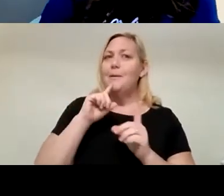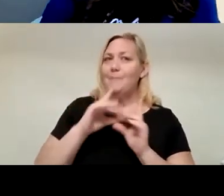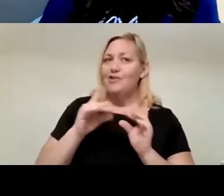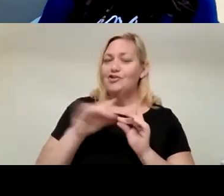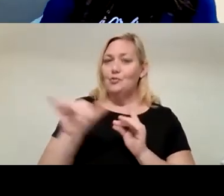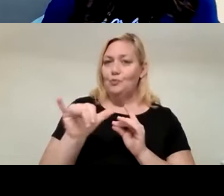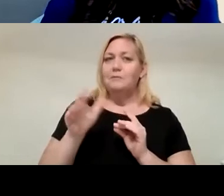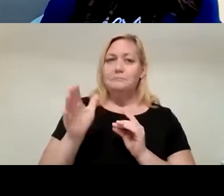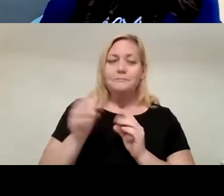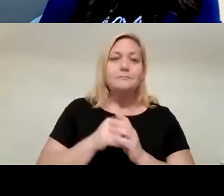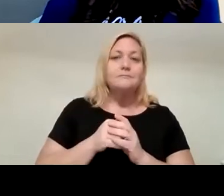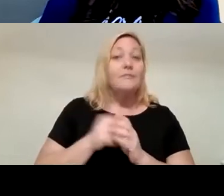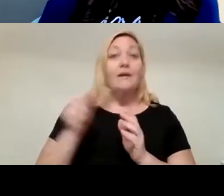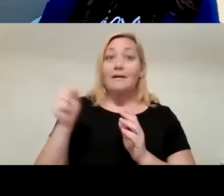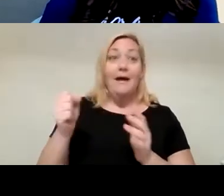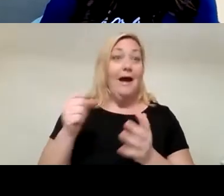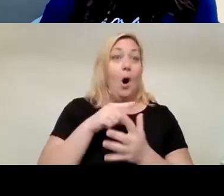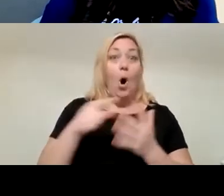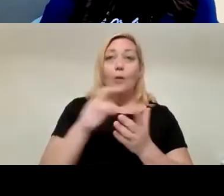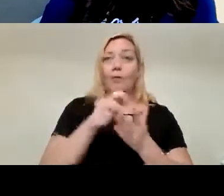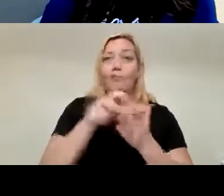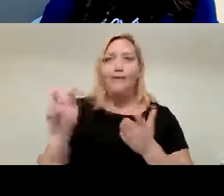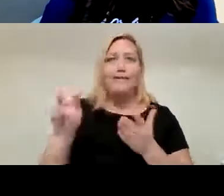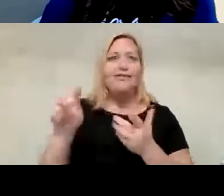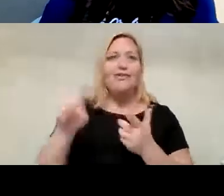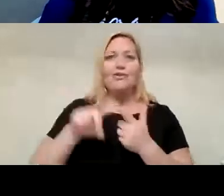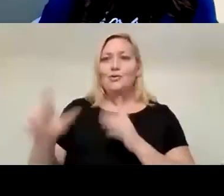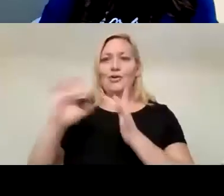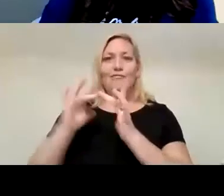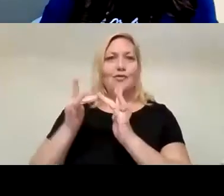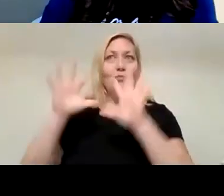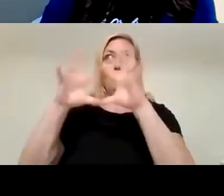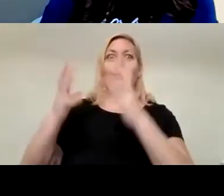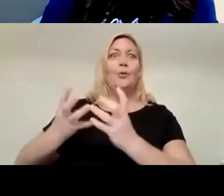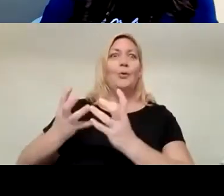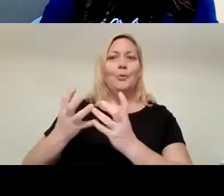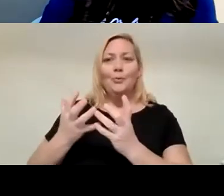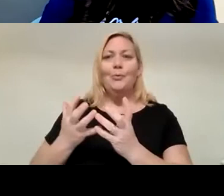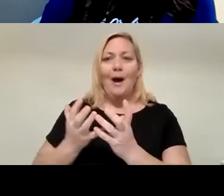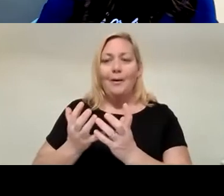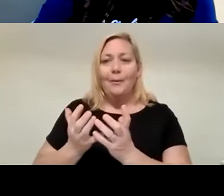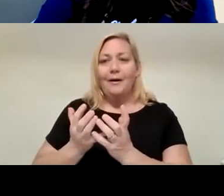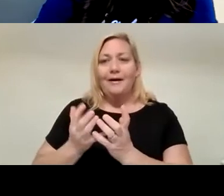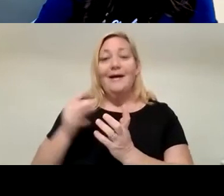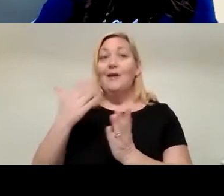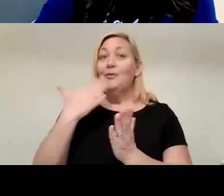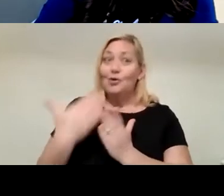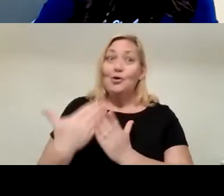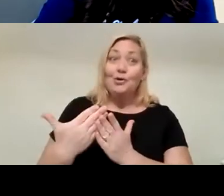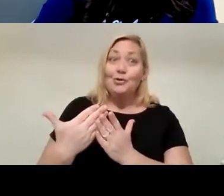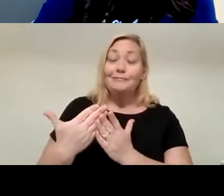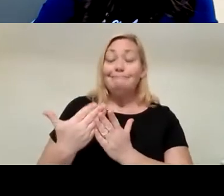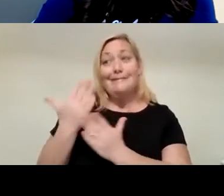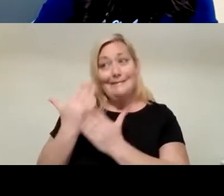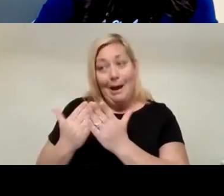well. All the transition to the virtual world has been good in some regards,